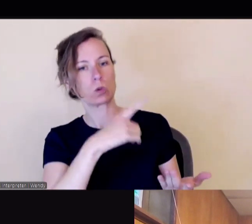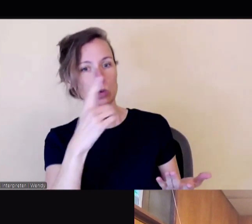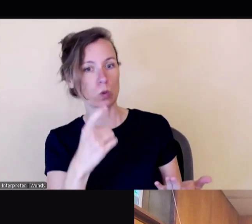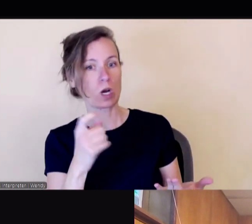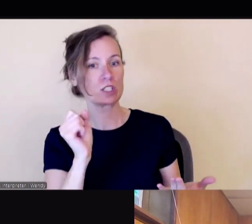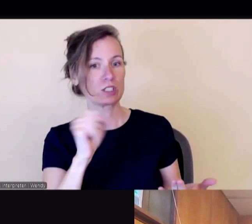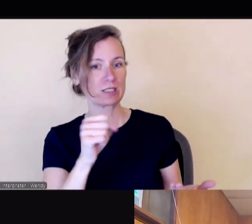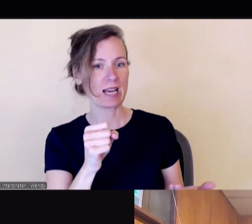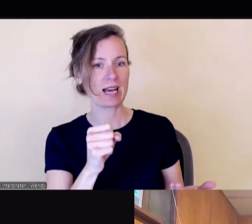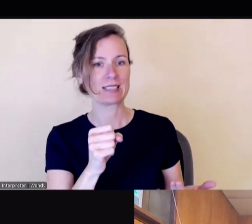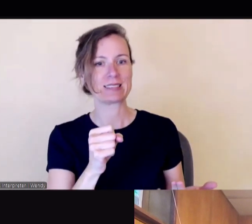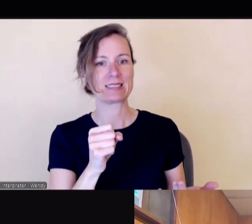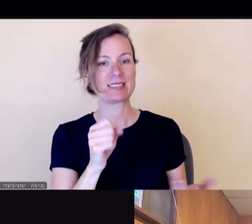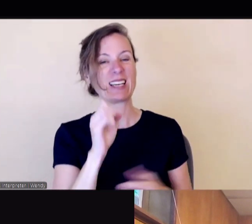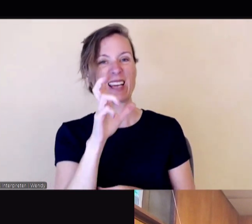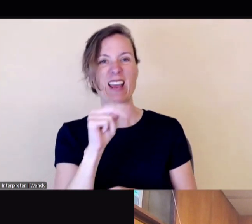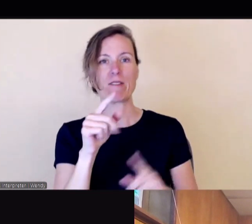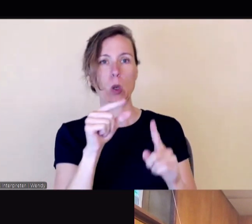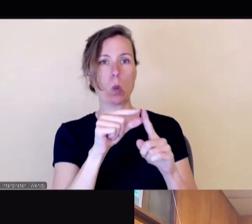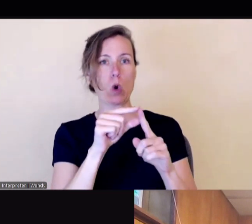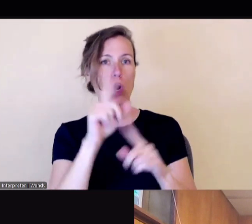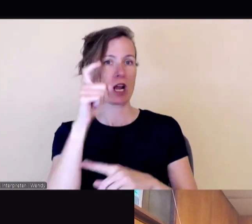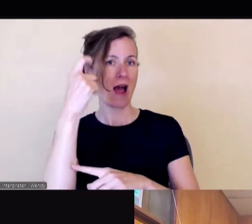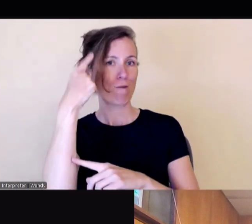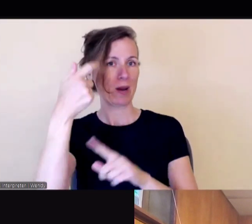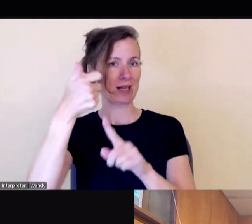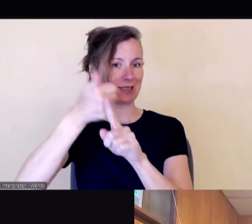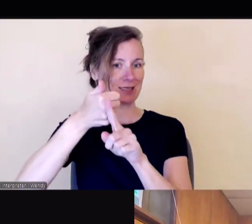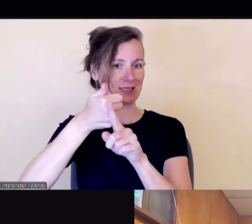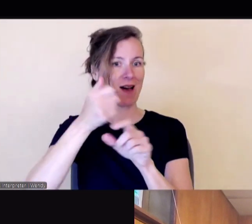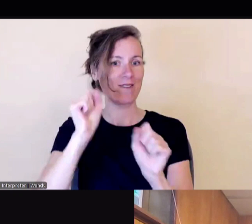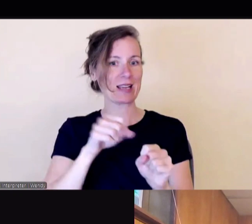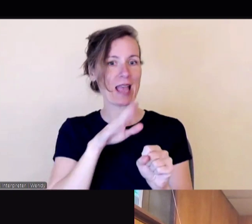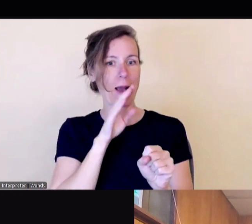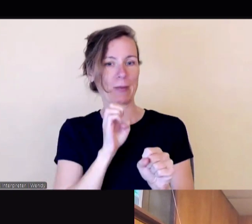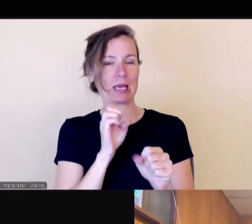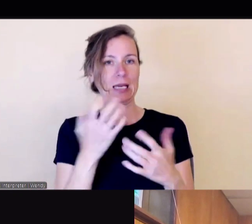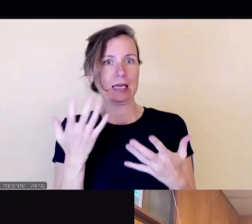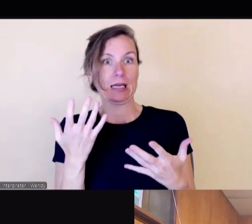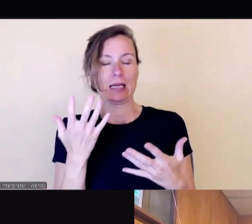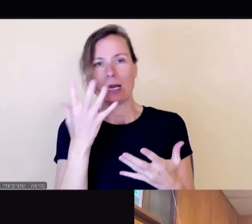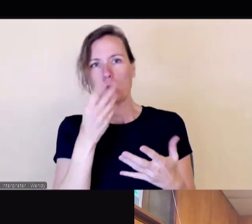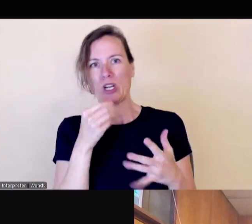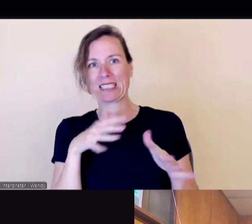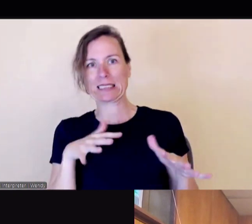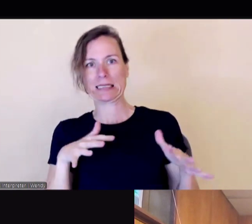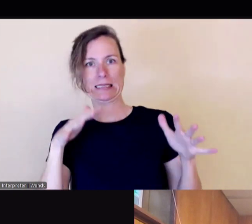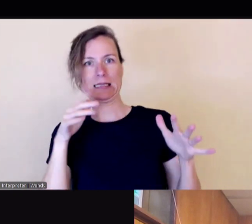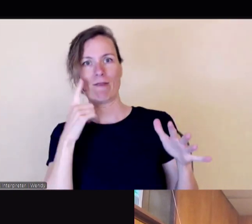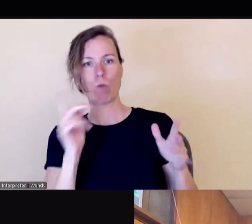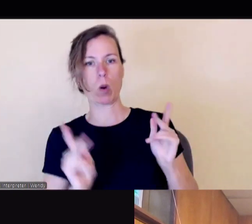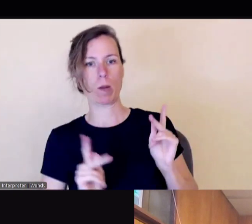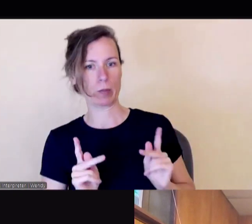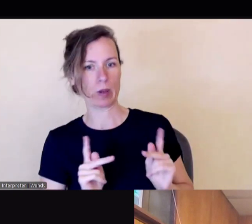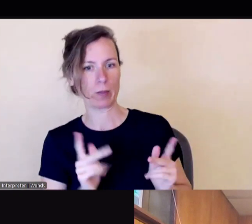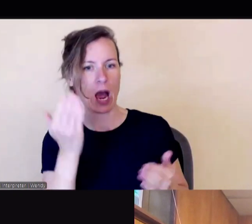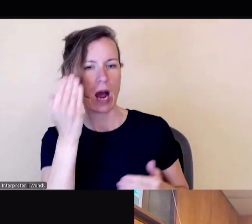word government can be super intimidating for people, and I fully recognize that. In Prince George's County,